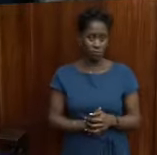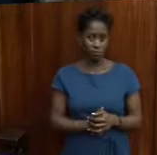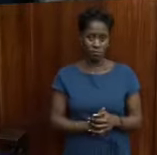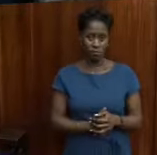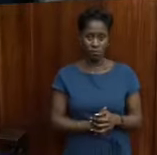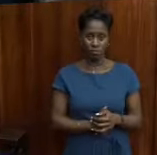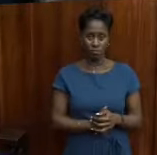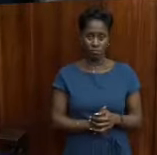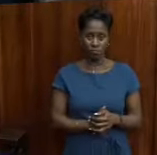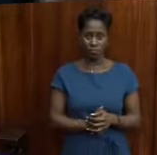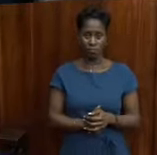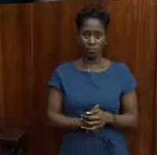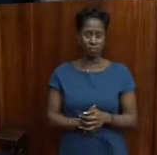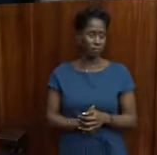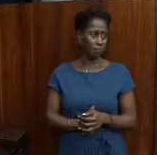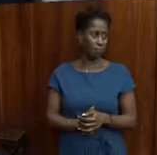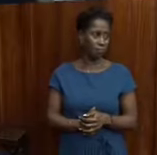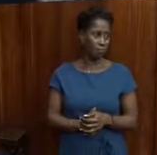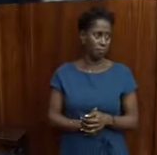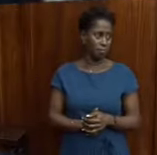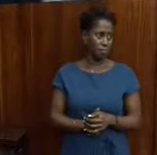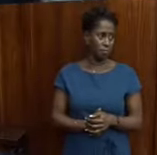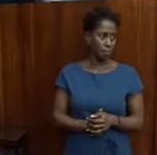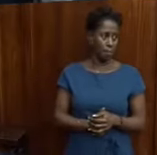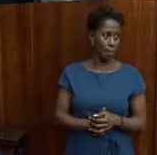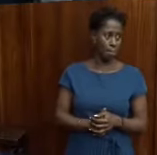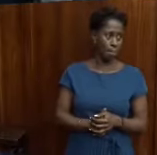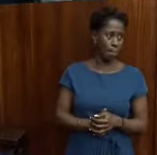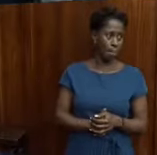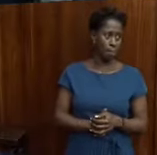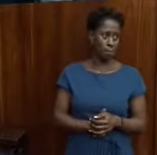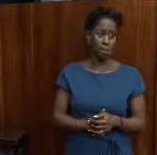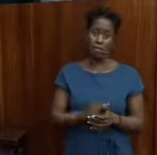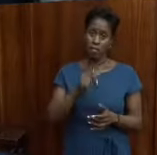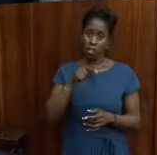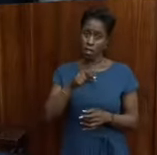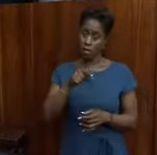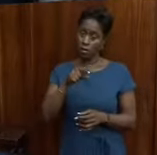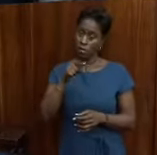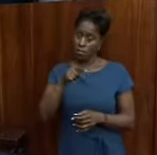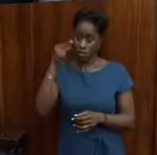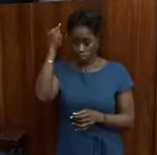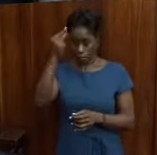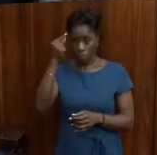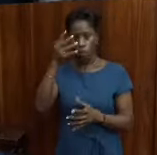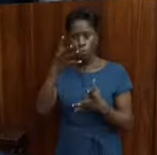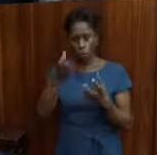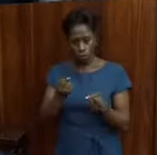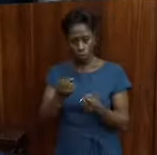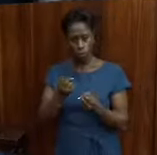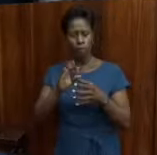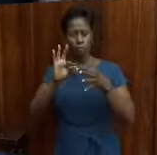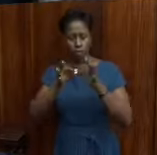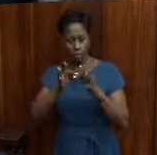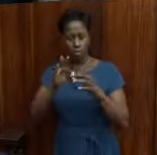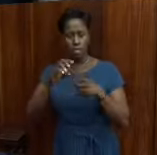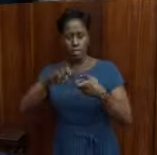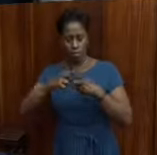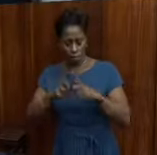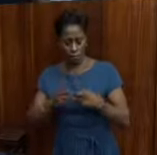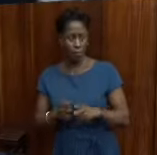desilting of the John Compton Dam. Mr. Speaker, we hope and we will get to the root of this problem, and we